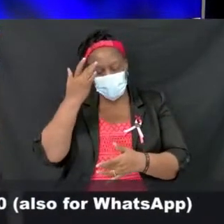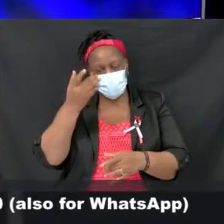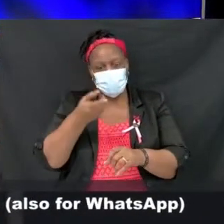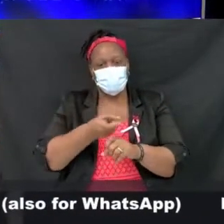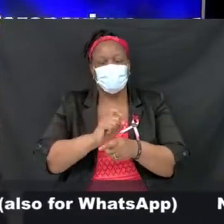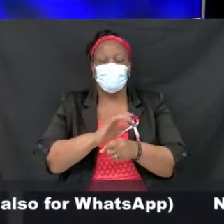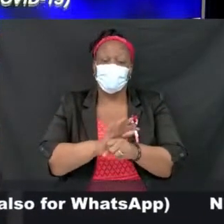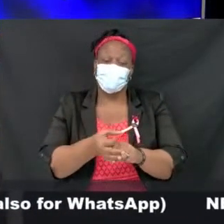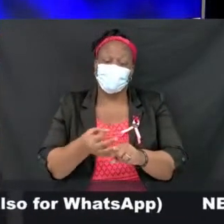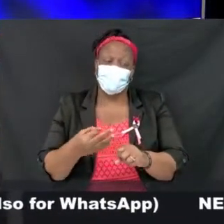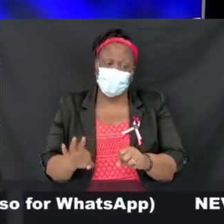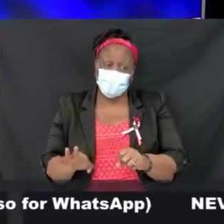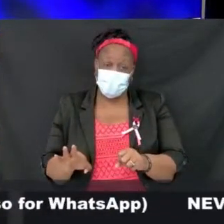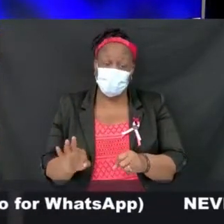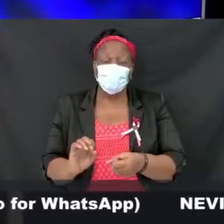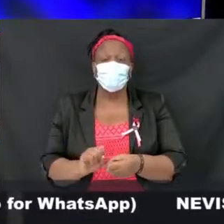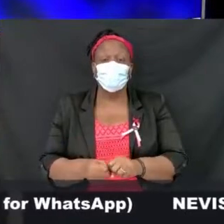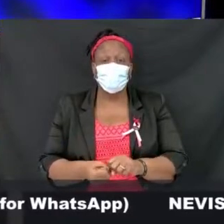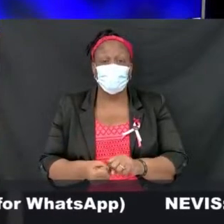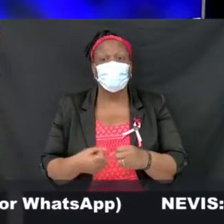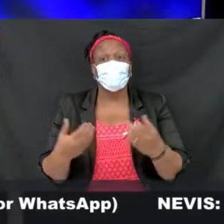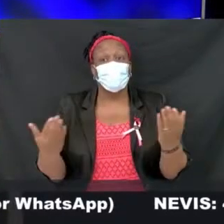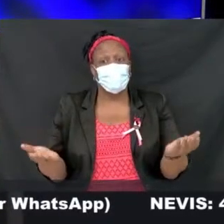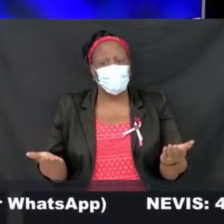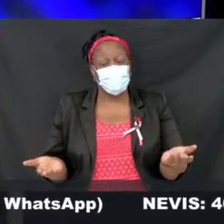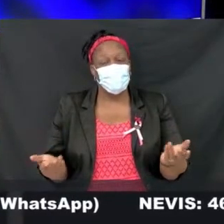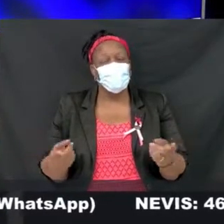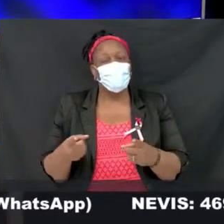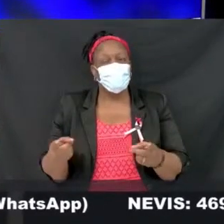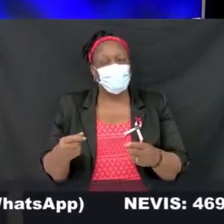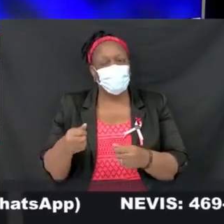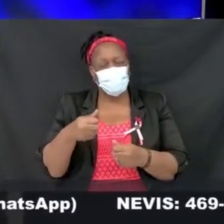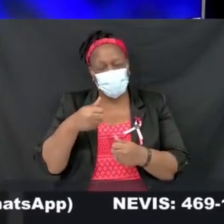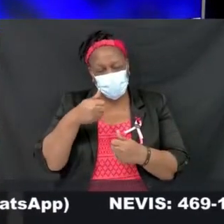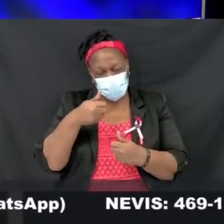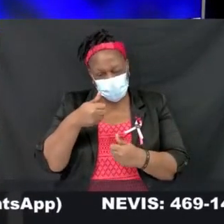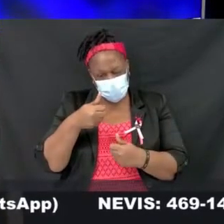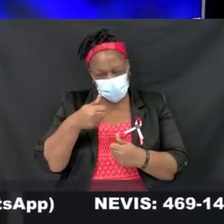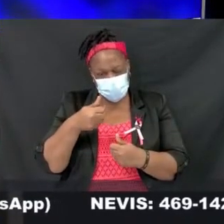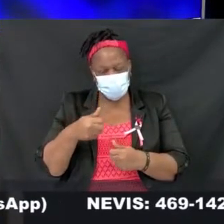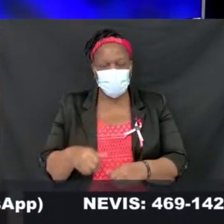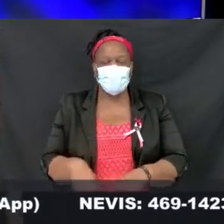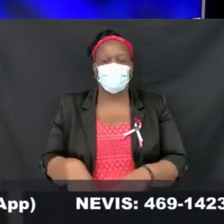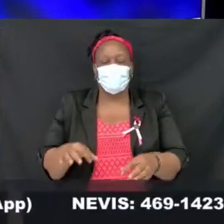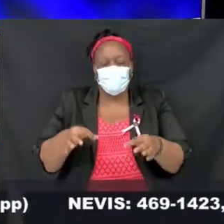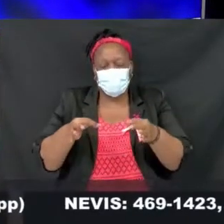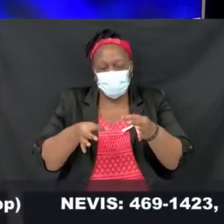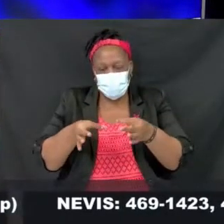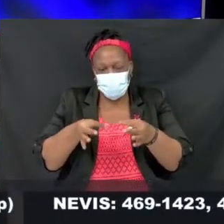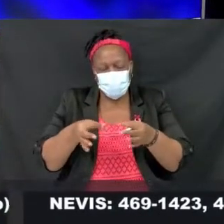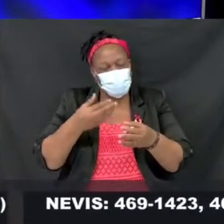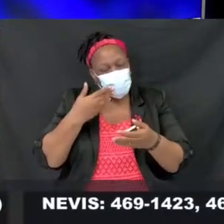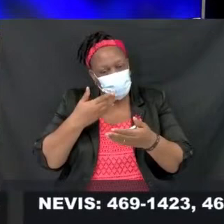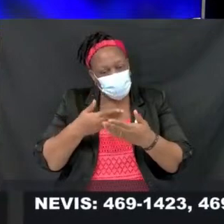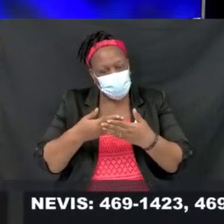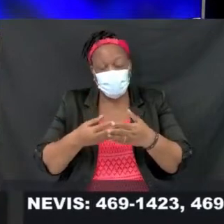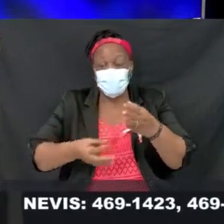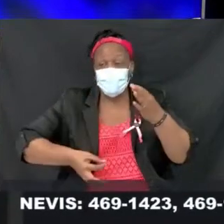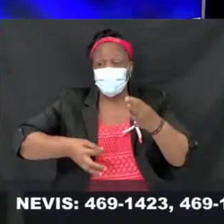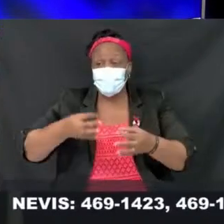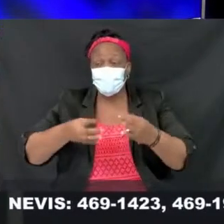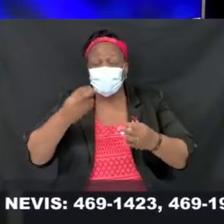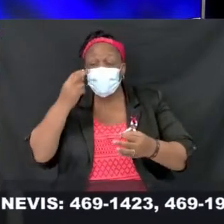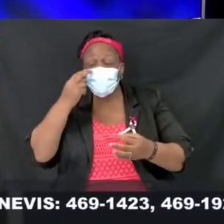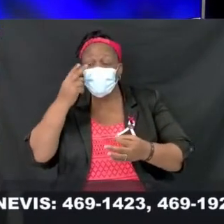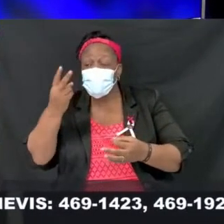surge in cases. And I think we are doing well right now to control our cases. Make sure if you see something wrong, please contact us,